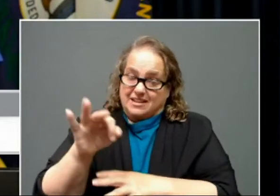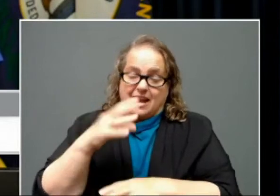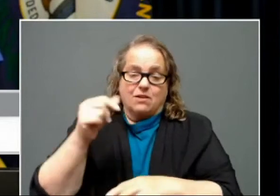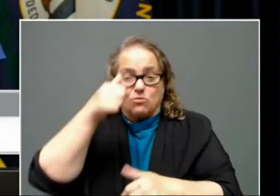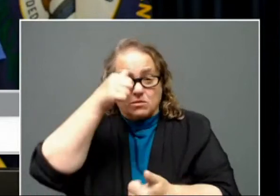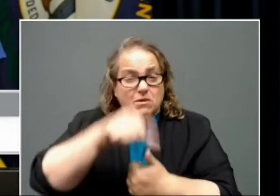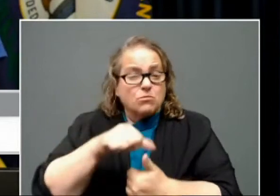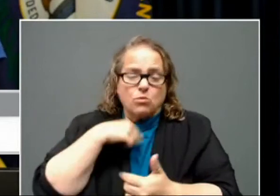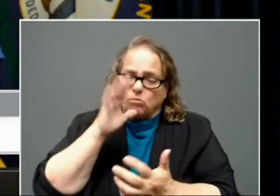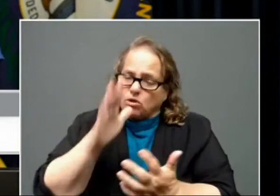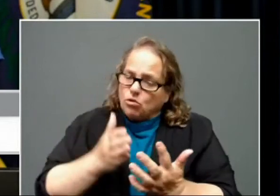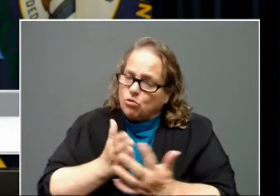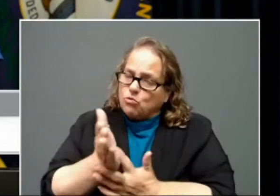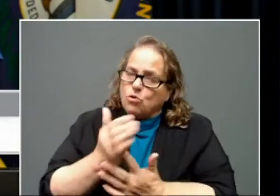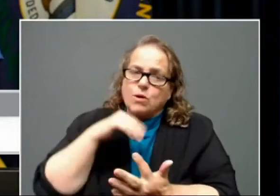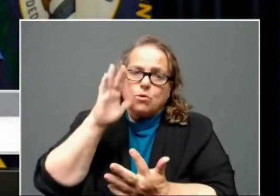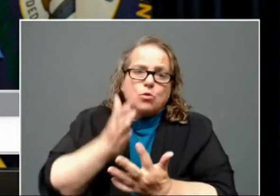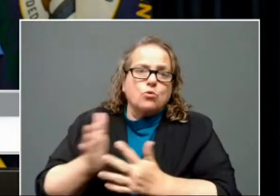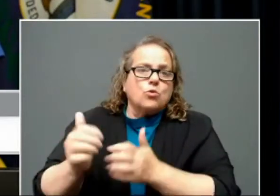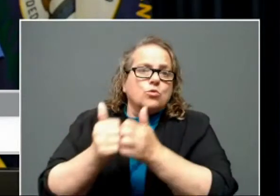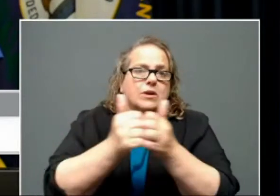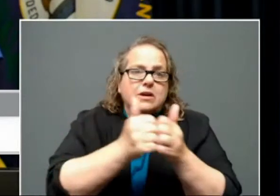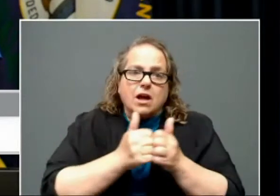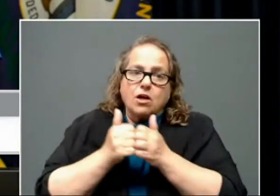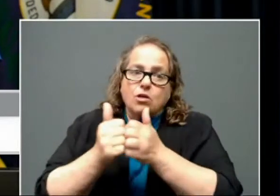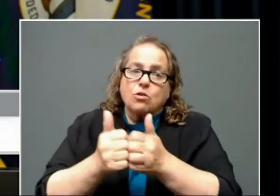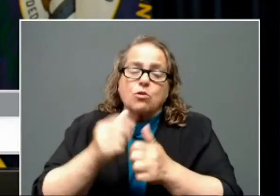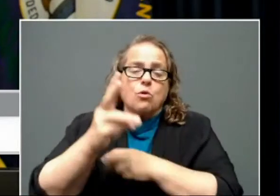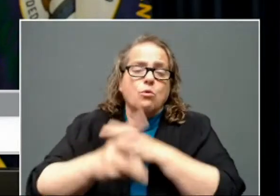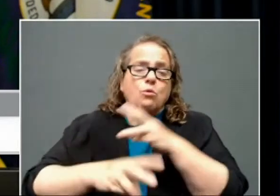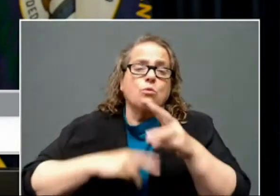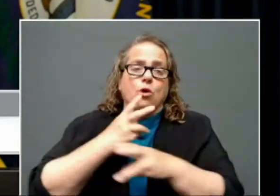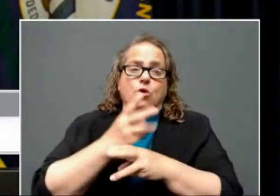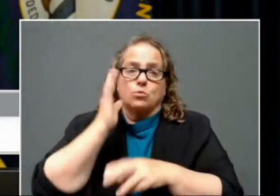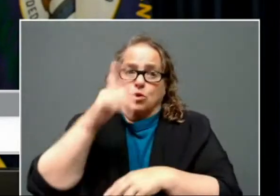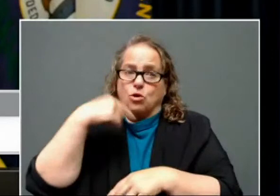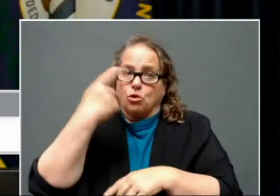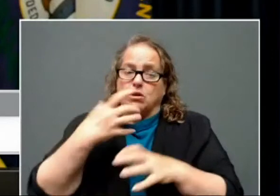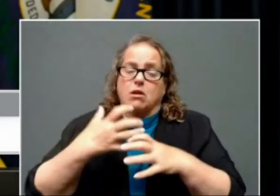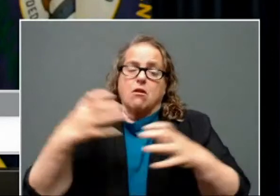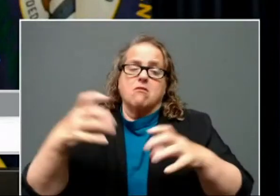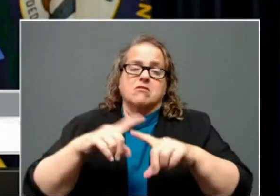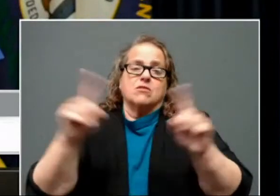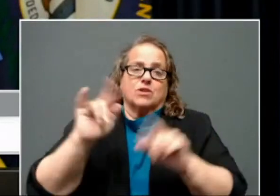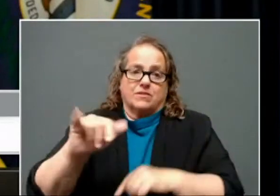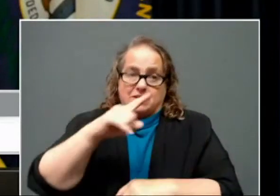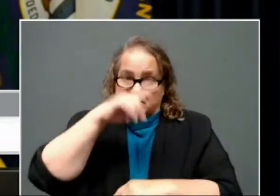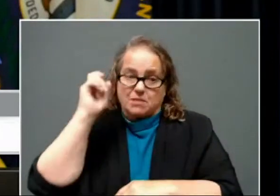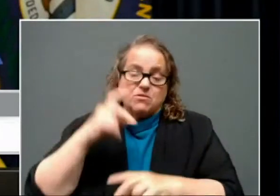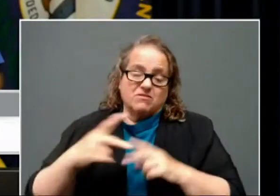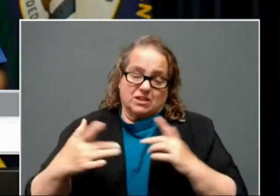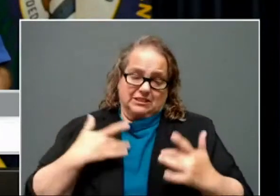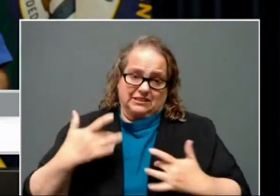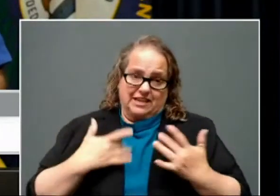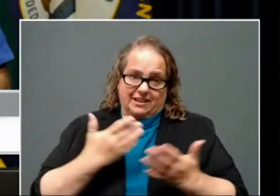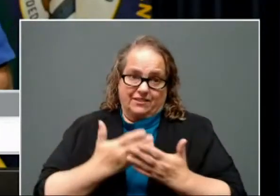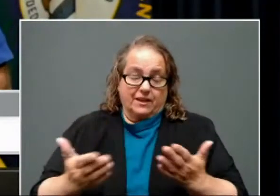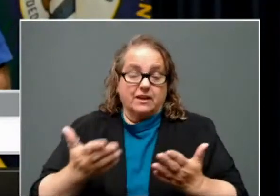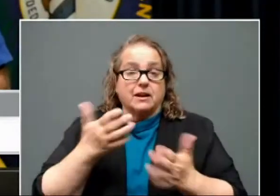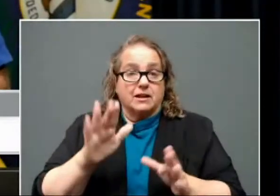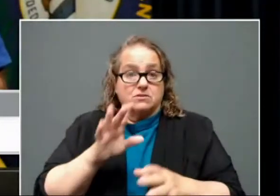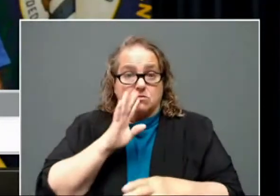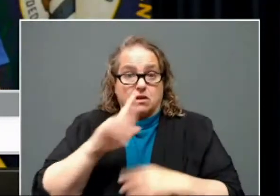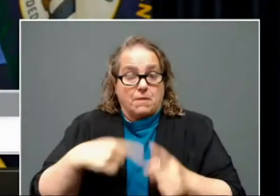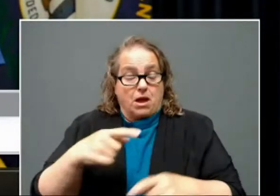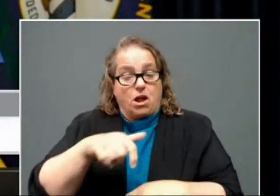this together. The world's going to look a lot different this summer, and that's a really exciting thing. Let's start with some other good news